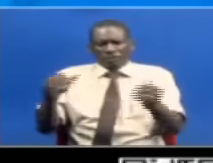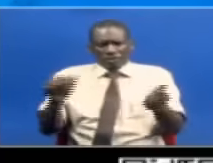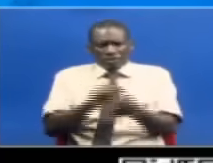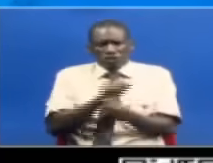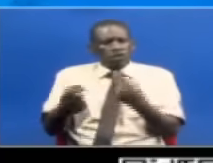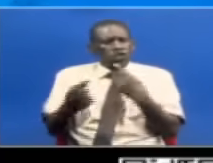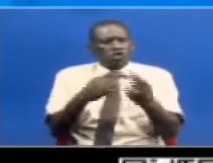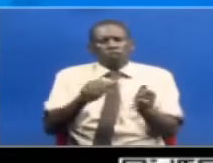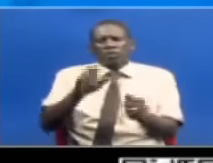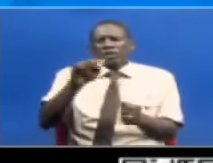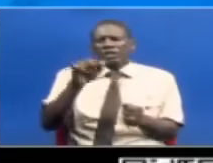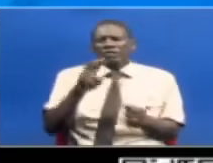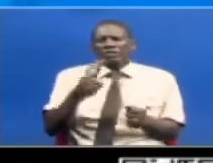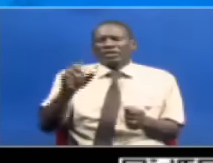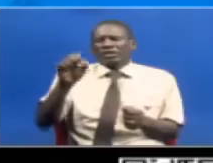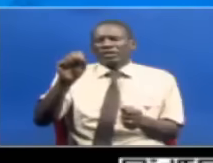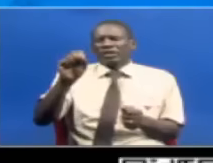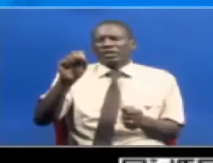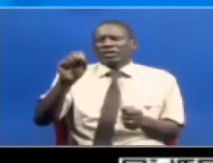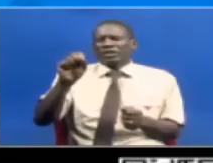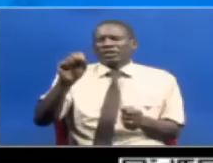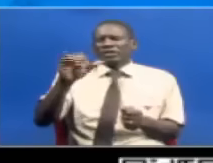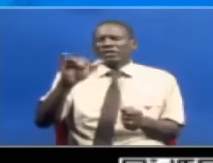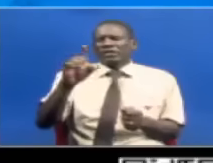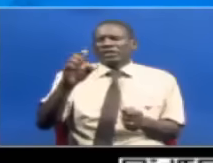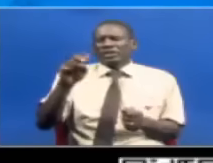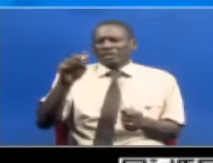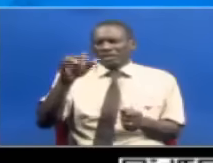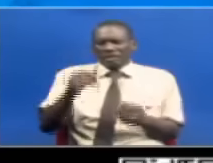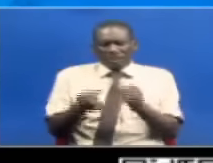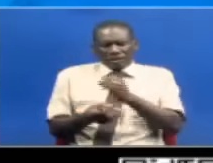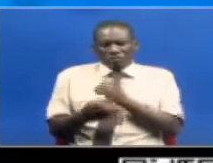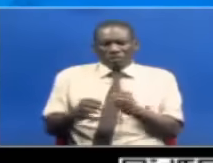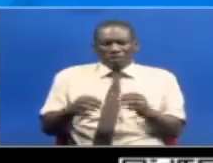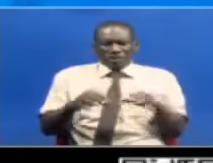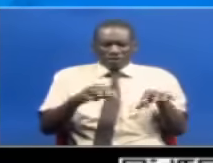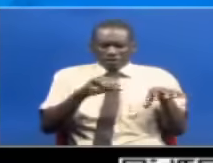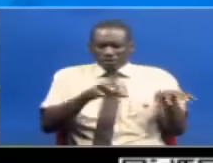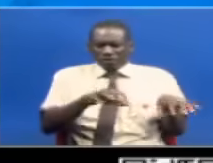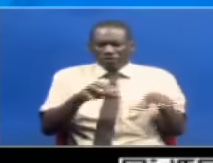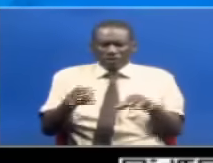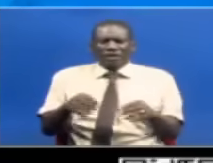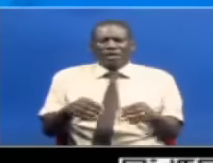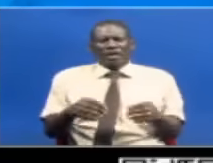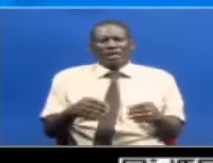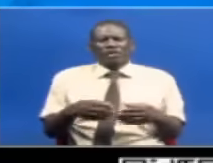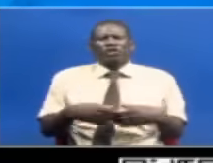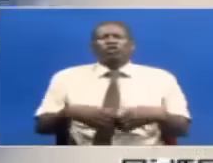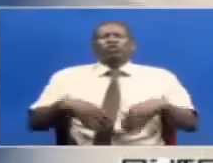NTV's Sydney Chazima, detailing the pain and despair that has befallen them.